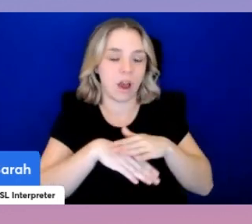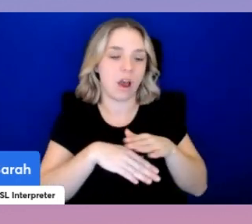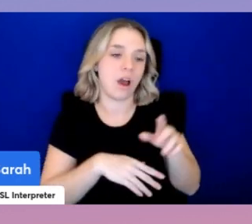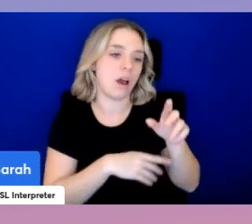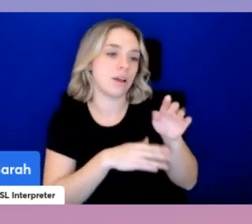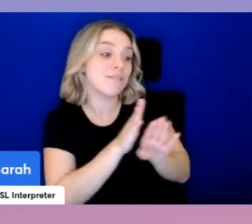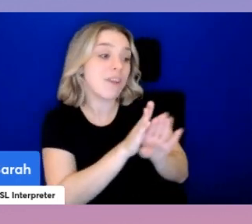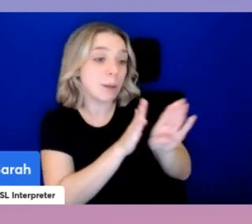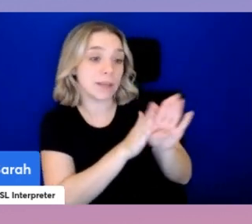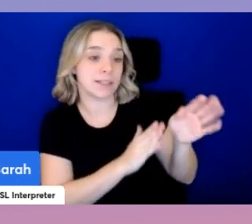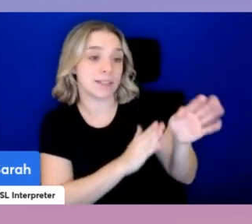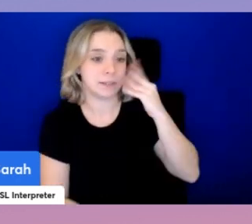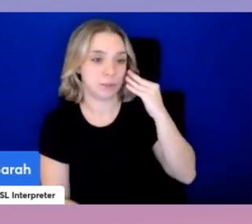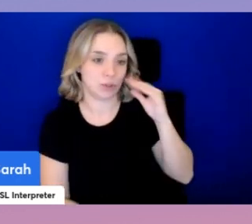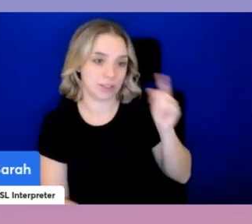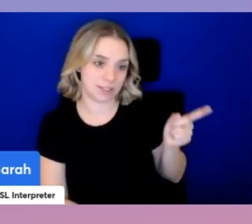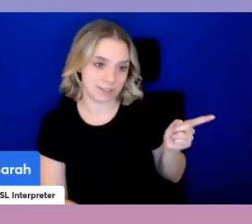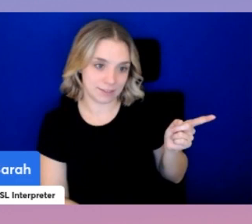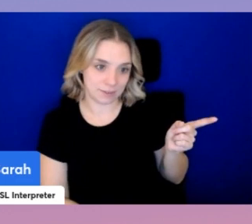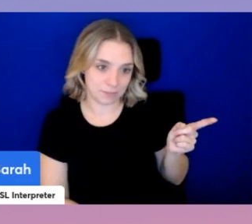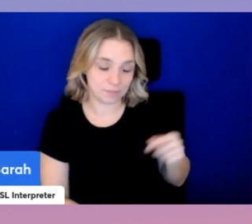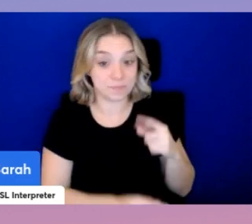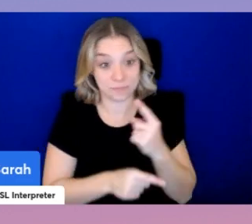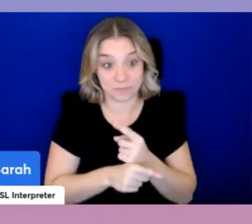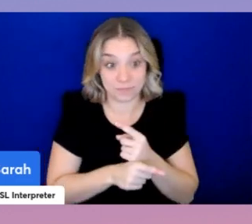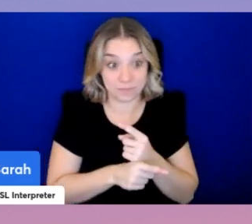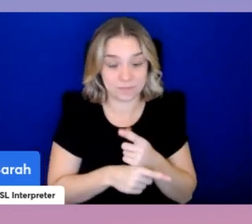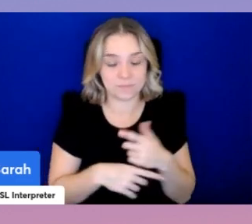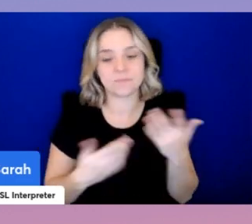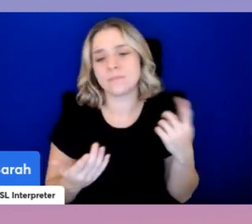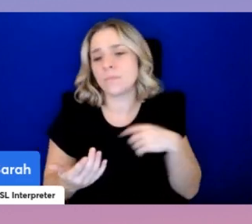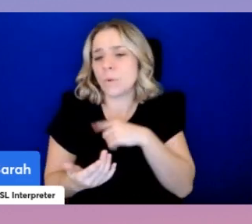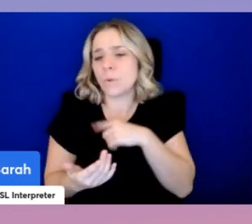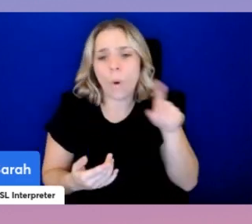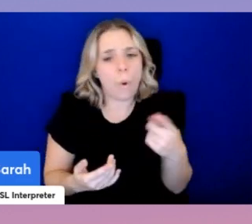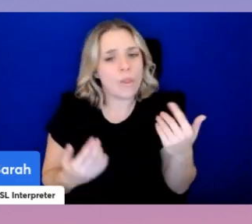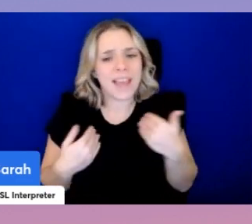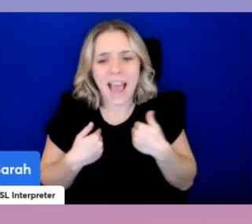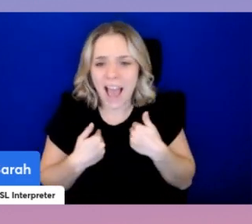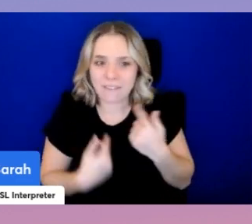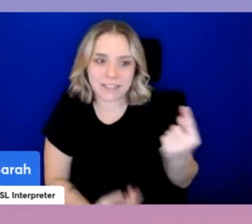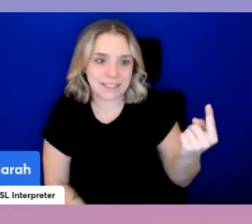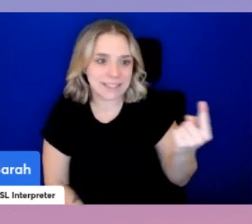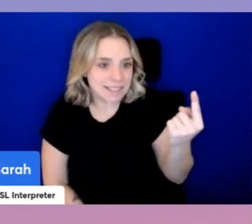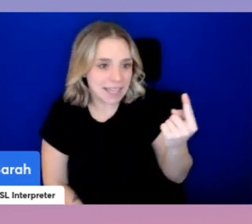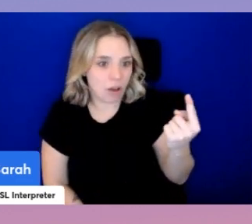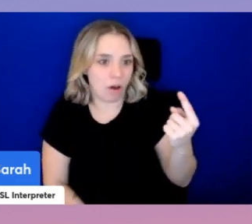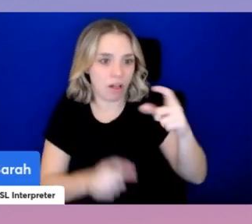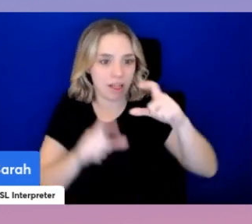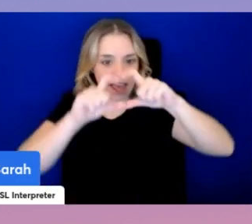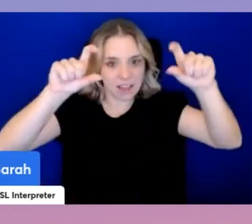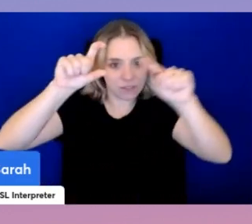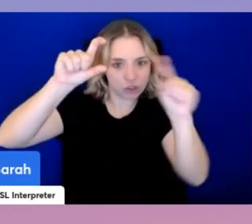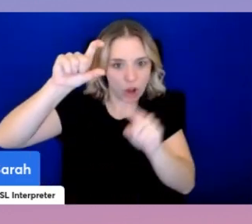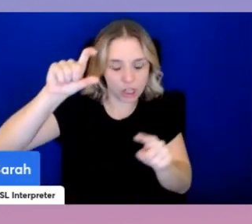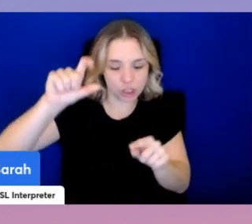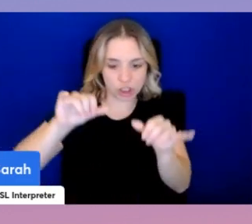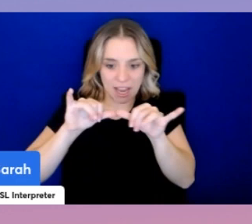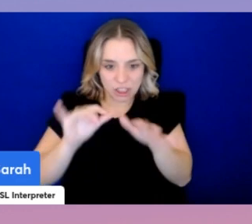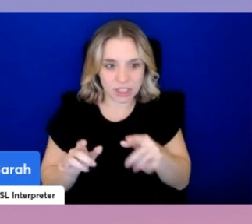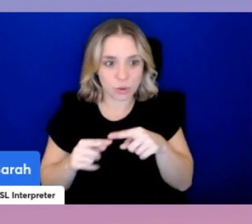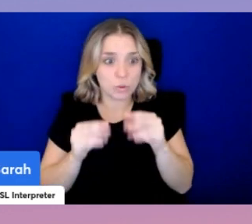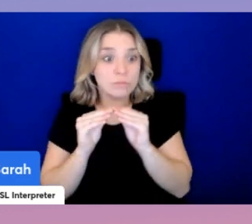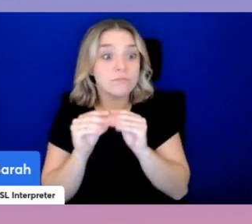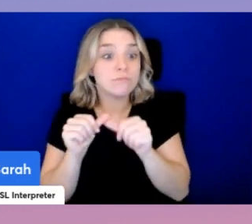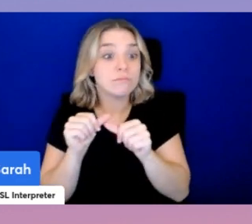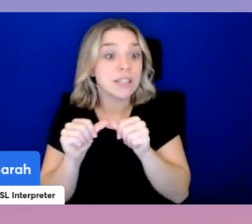development experience, right? Because we only have a single infrastructure engineer to maintain this, the better